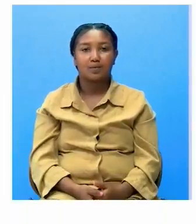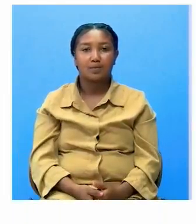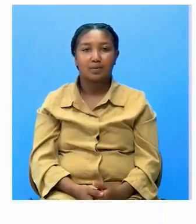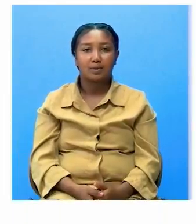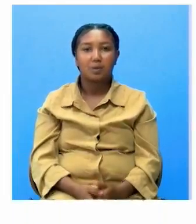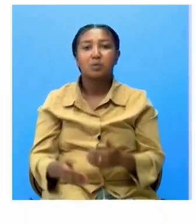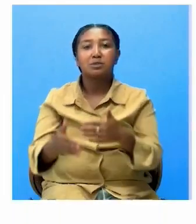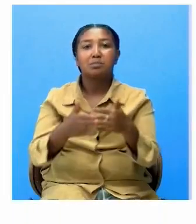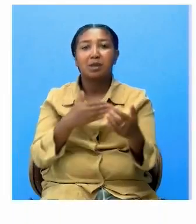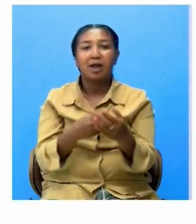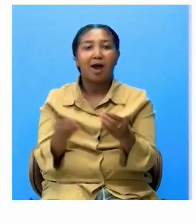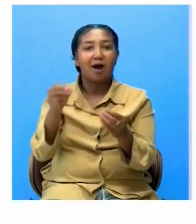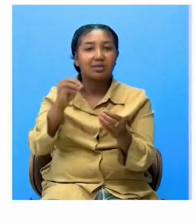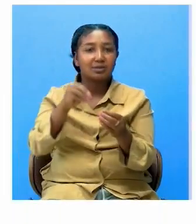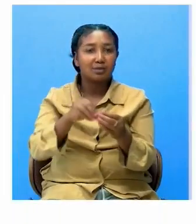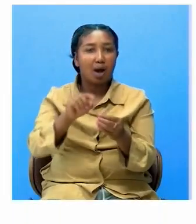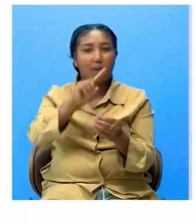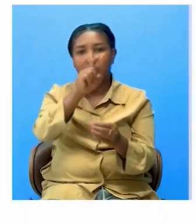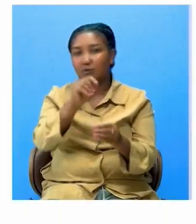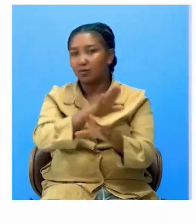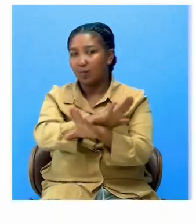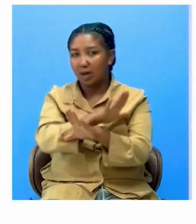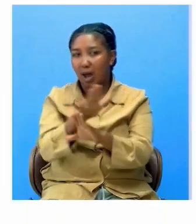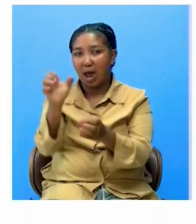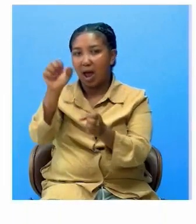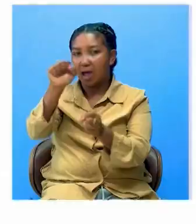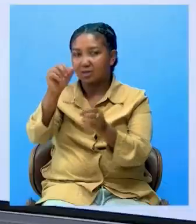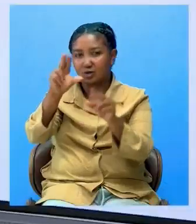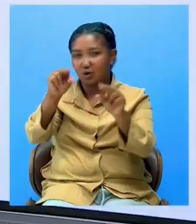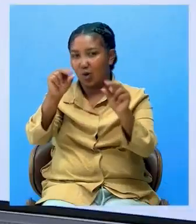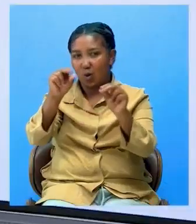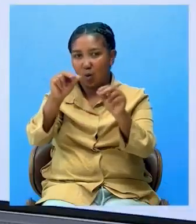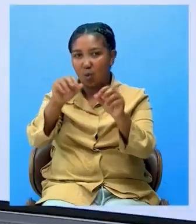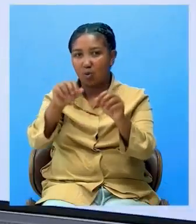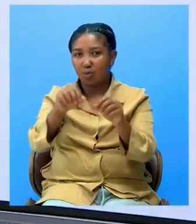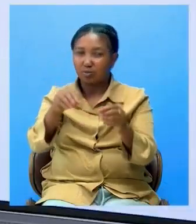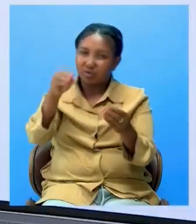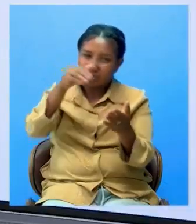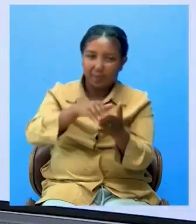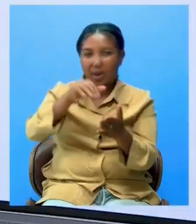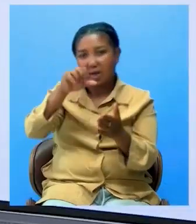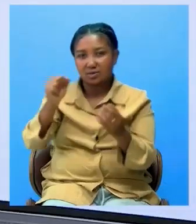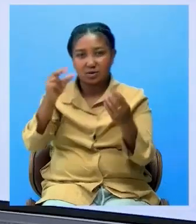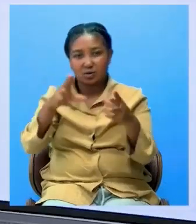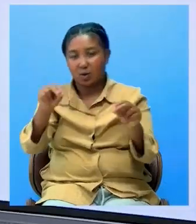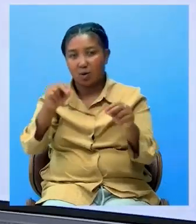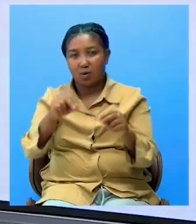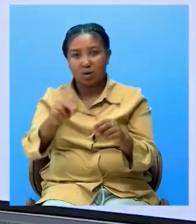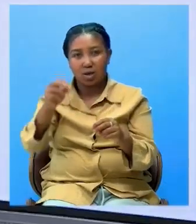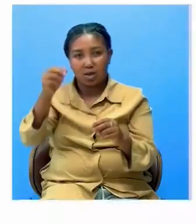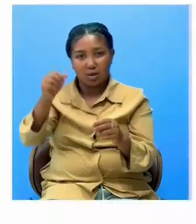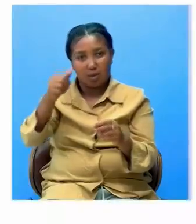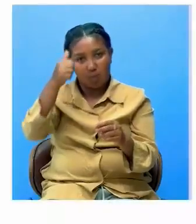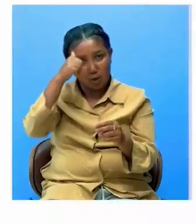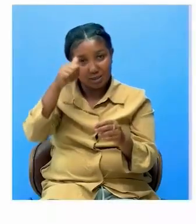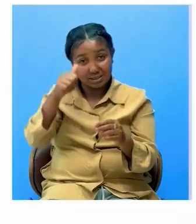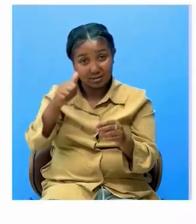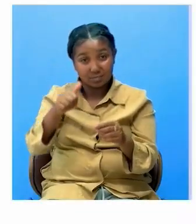we simply add apostrophe here. No need of another S. Boys